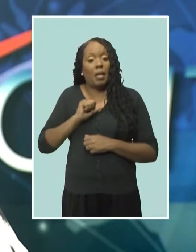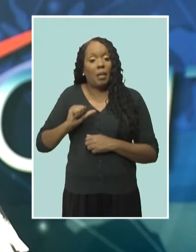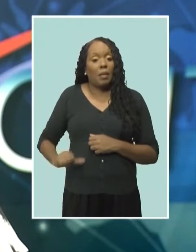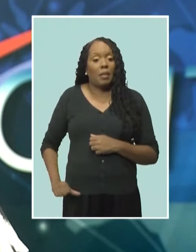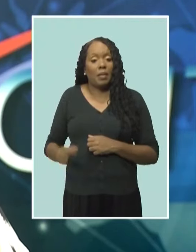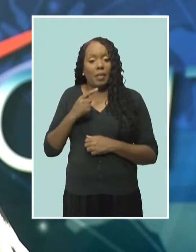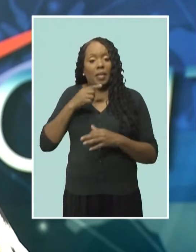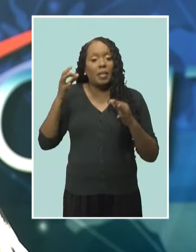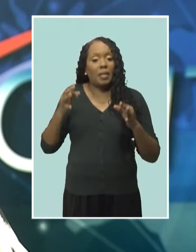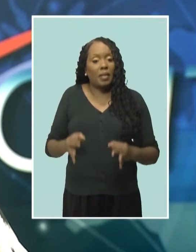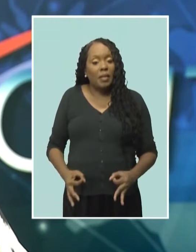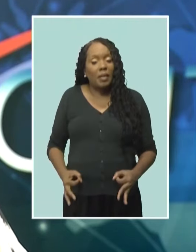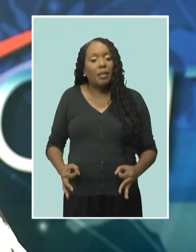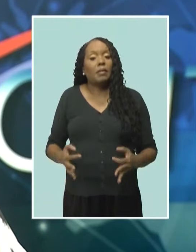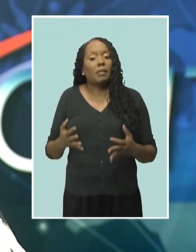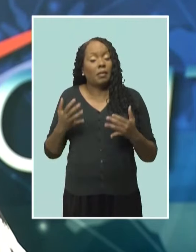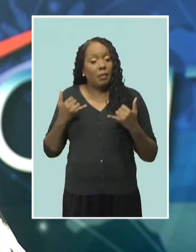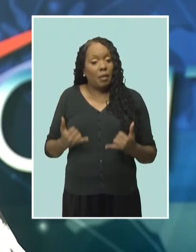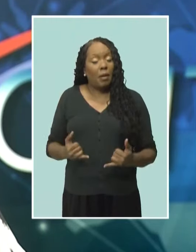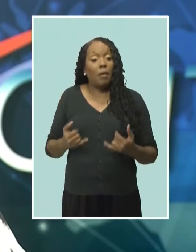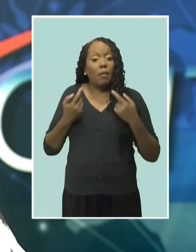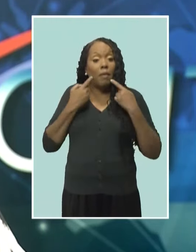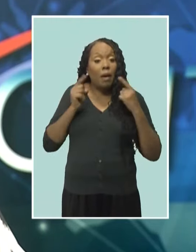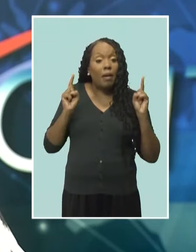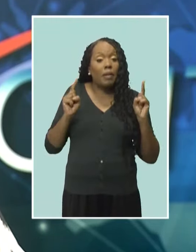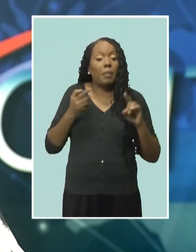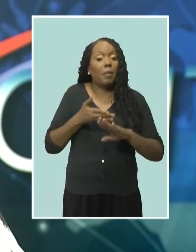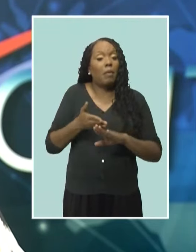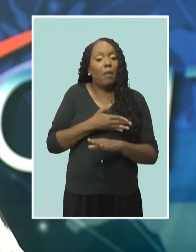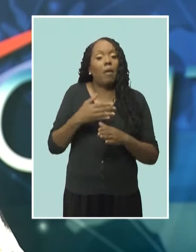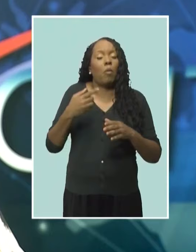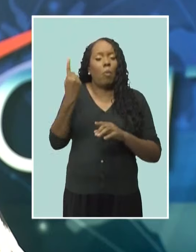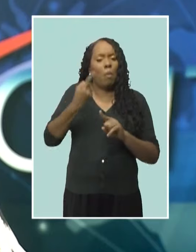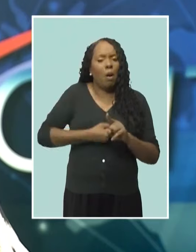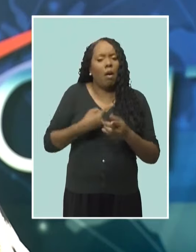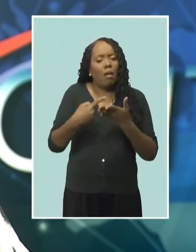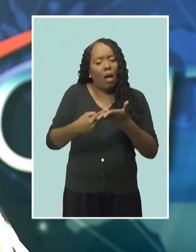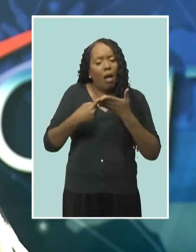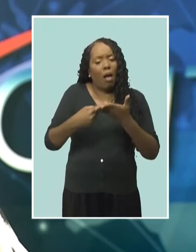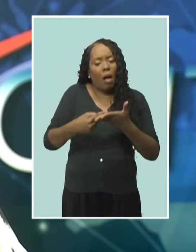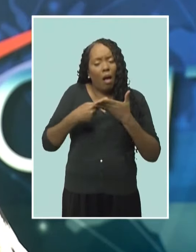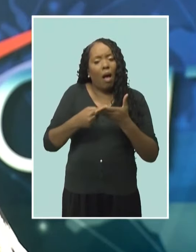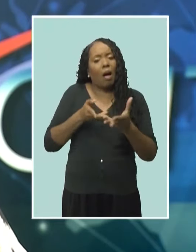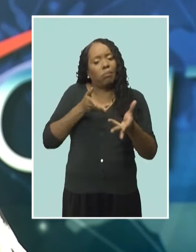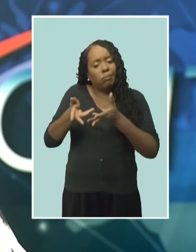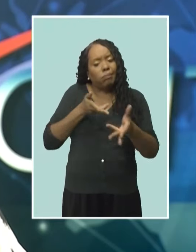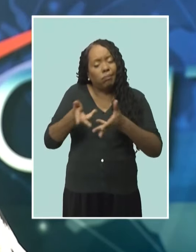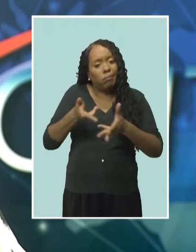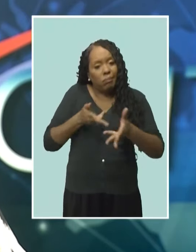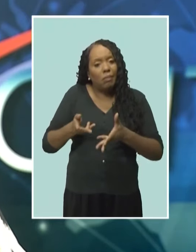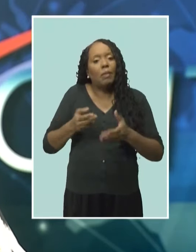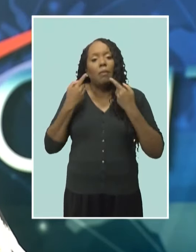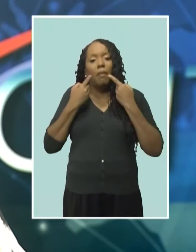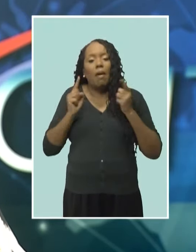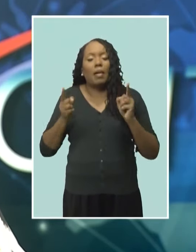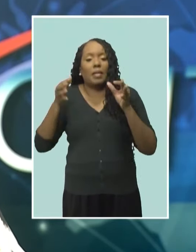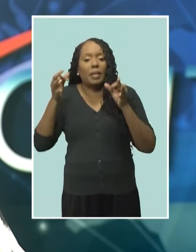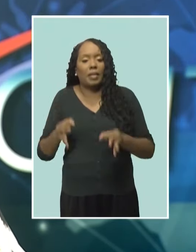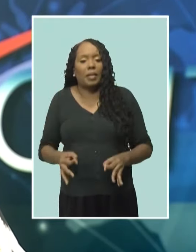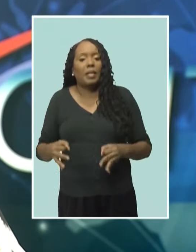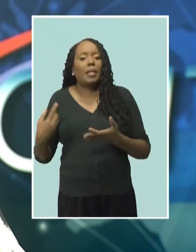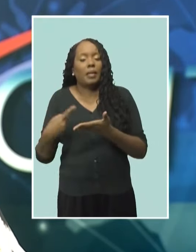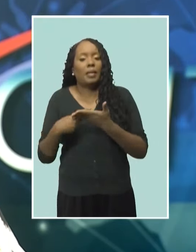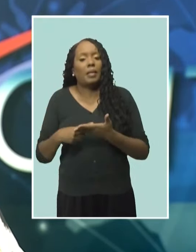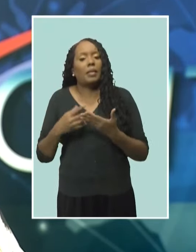Ambassador Commichon says the decision comes after a month of negotiations and discussions. He was a guest on the Conversations on CARICOM segment